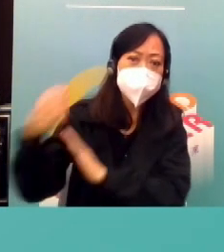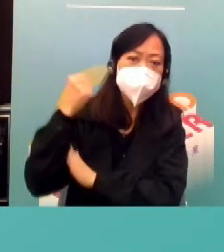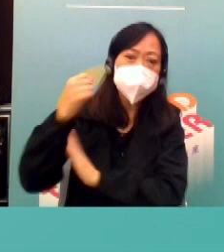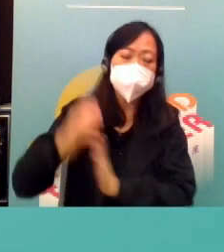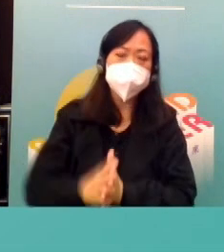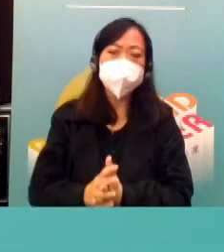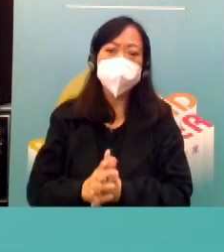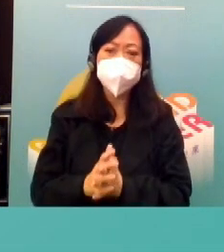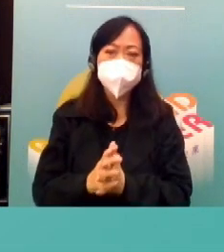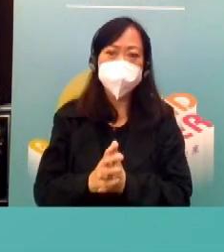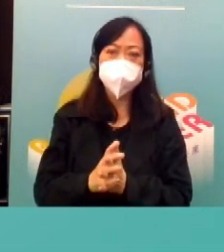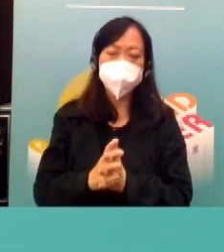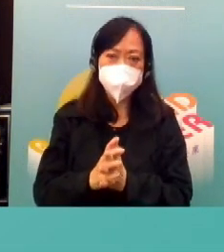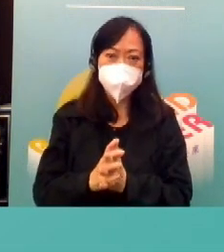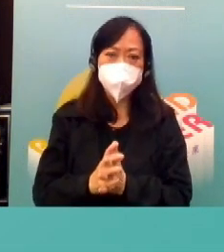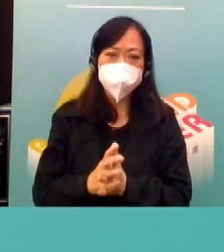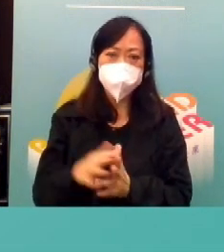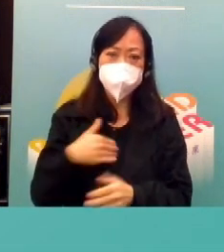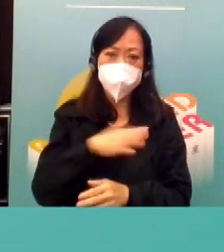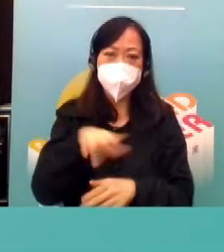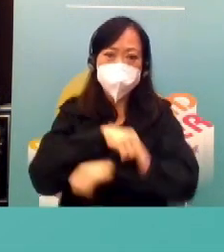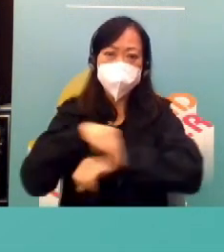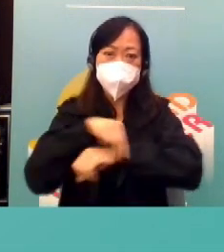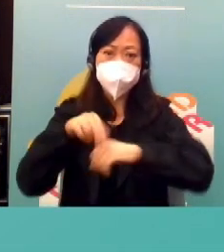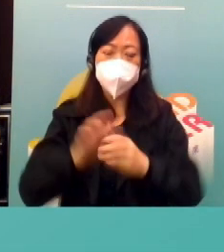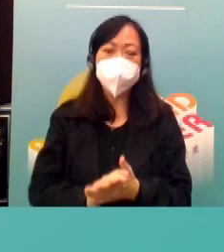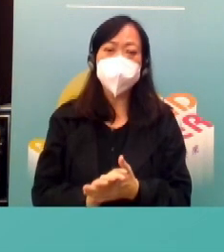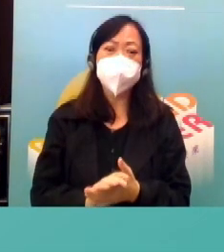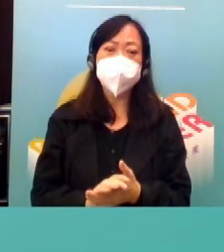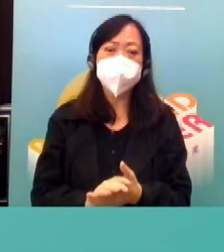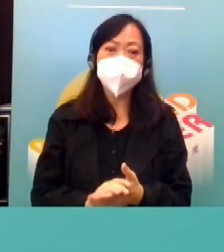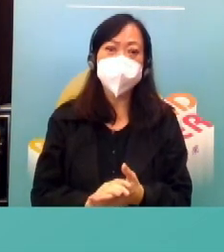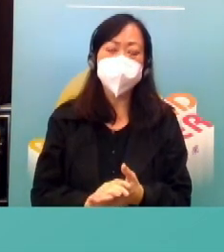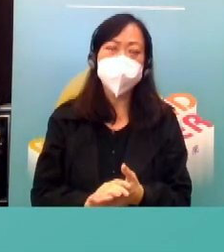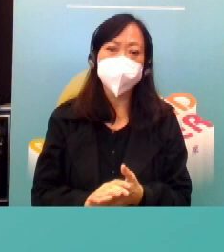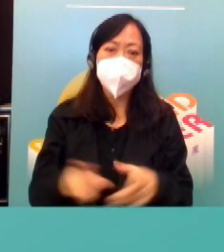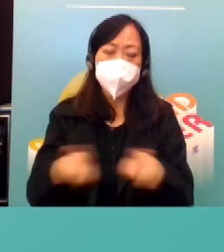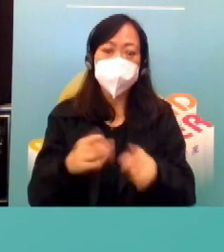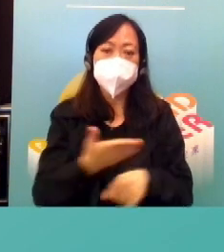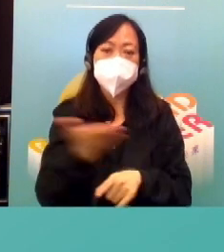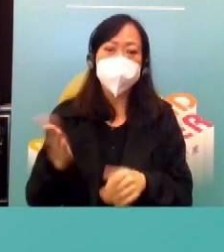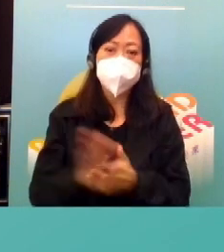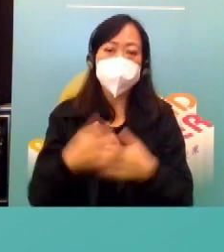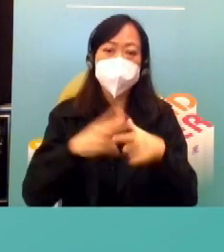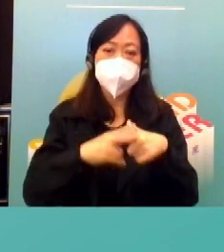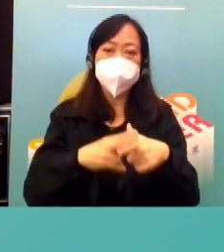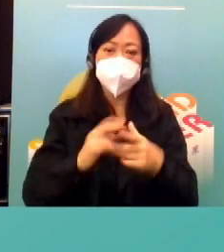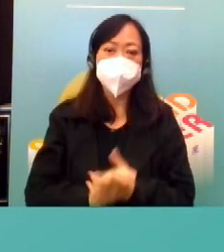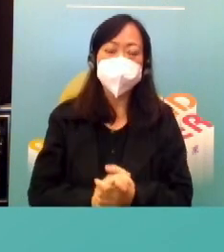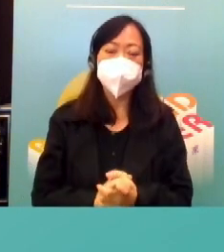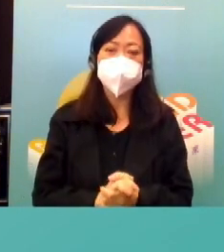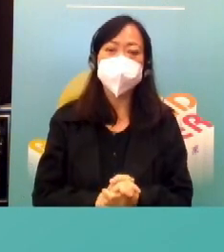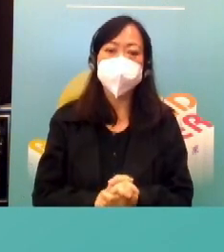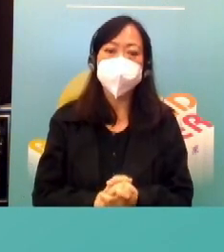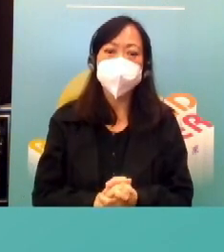we have a program to introduce to you solar care program that